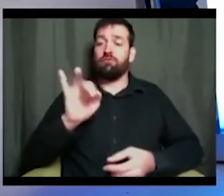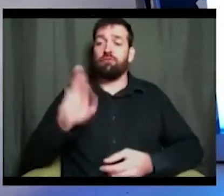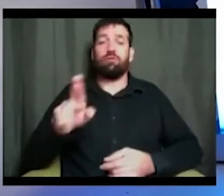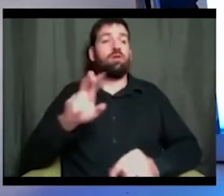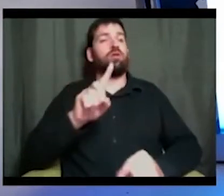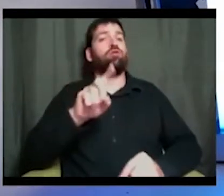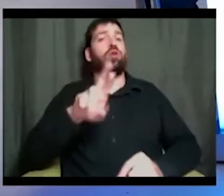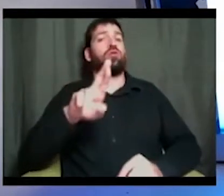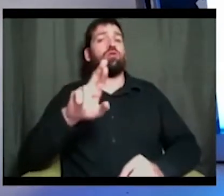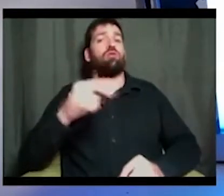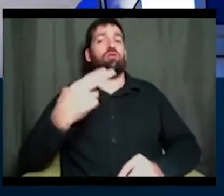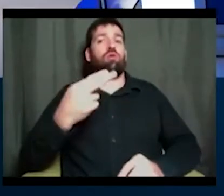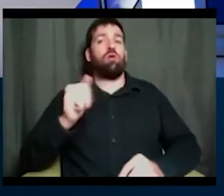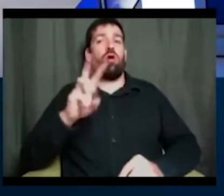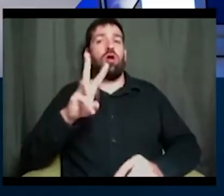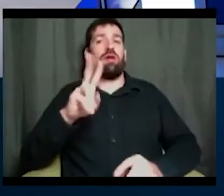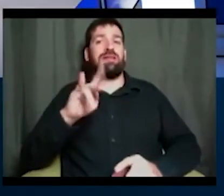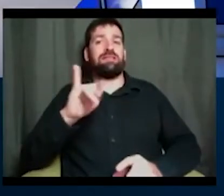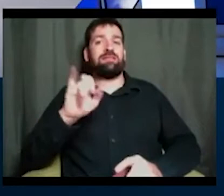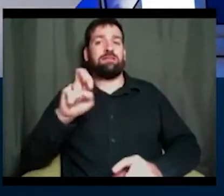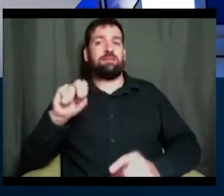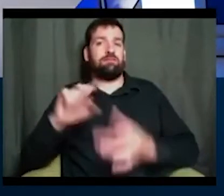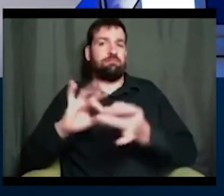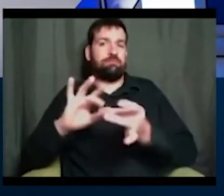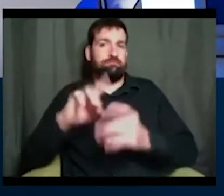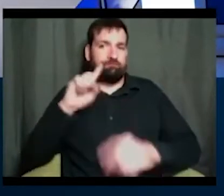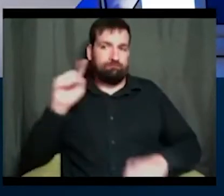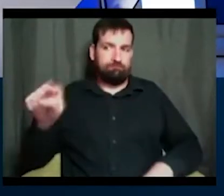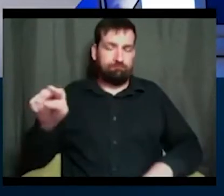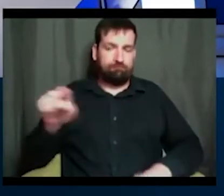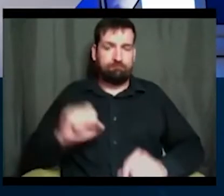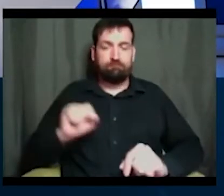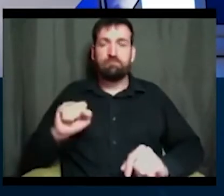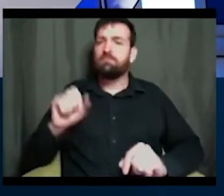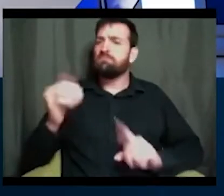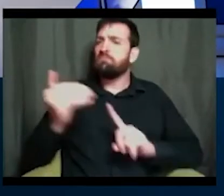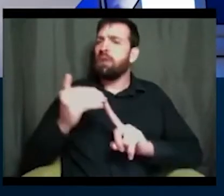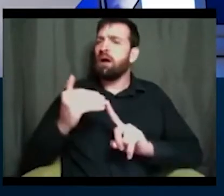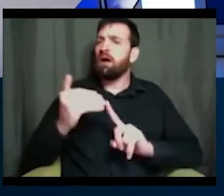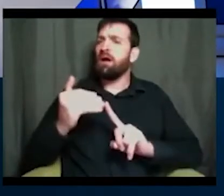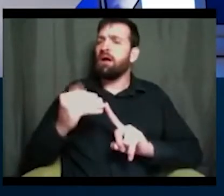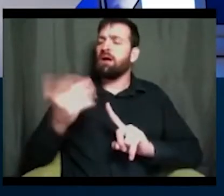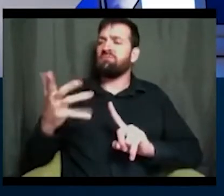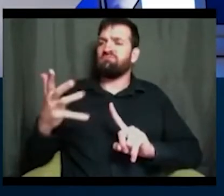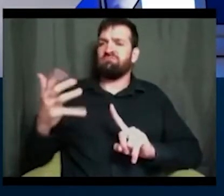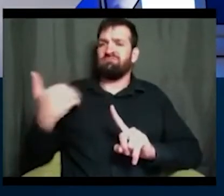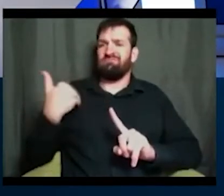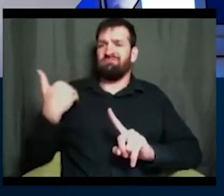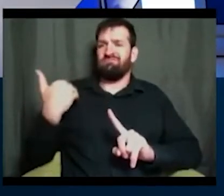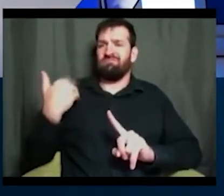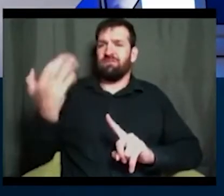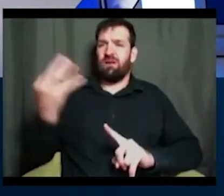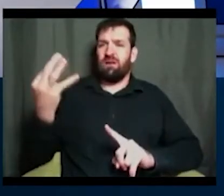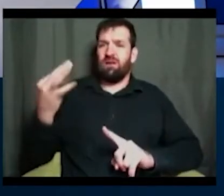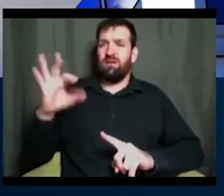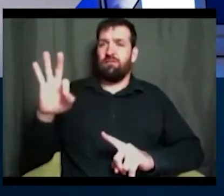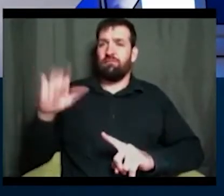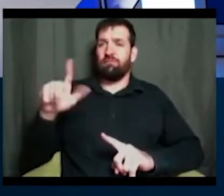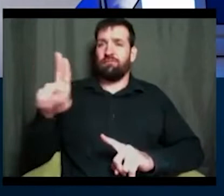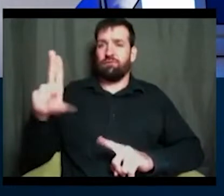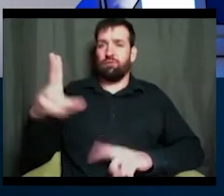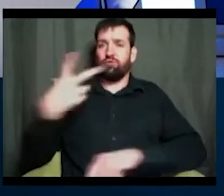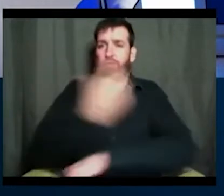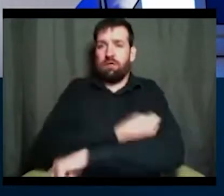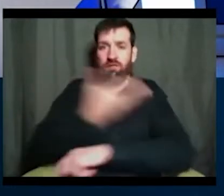for you. She wants to know, you reminded us on Friday to get our flu shots. I got mine that afternoon, so thank